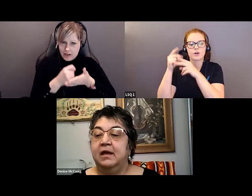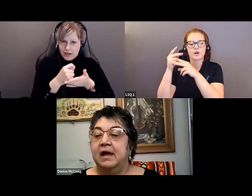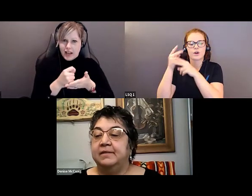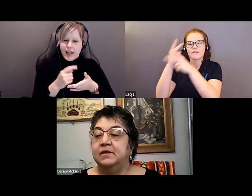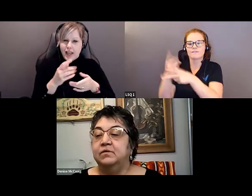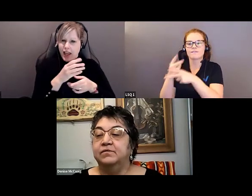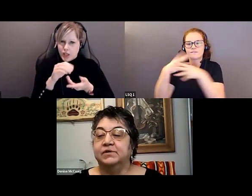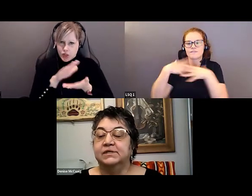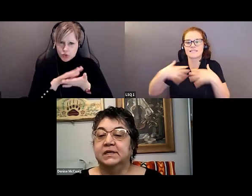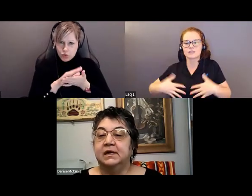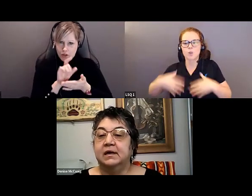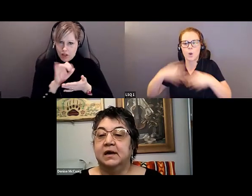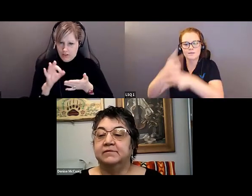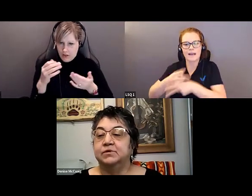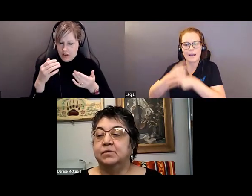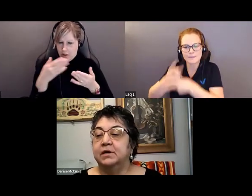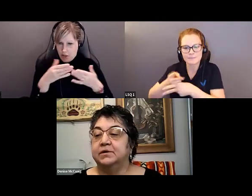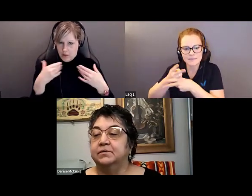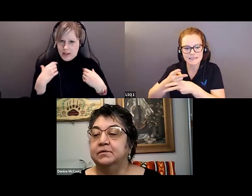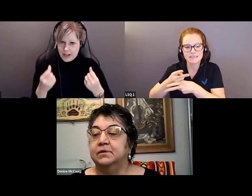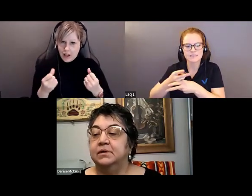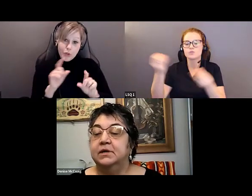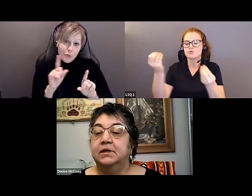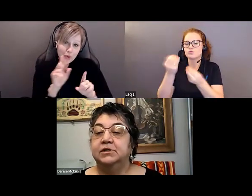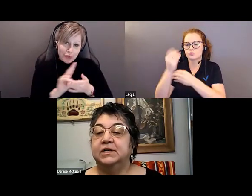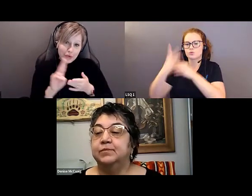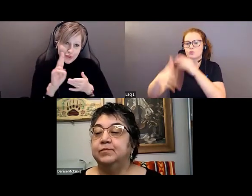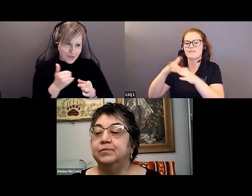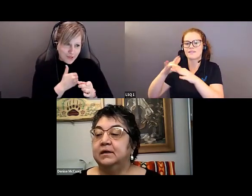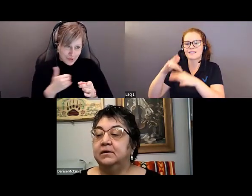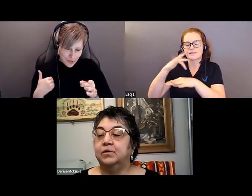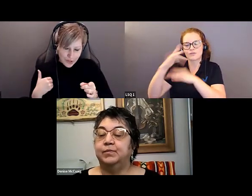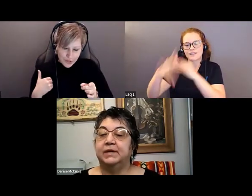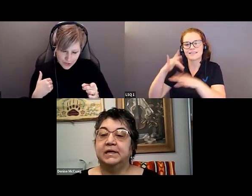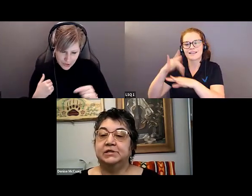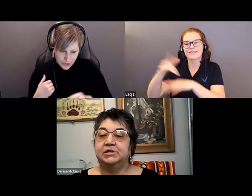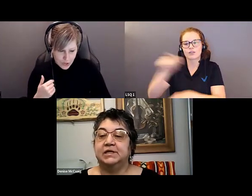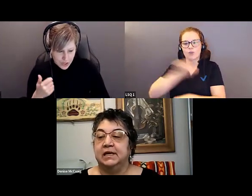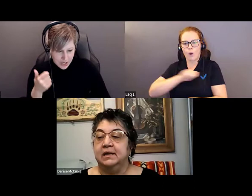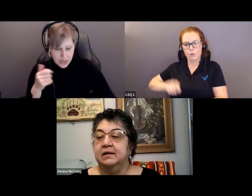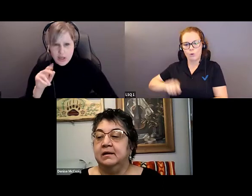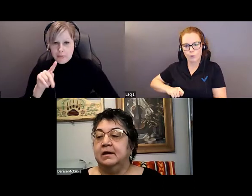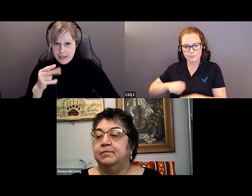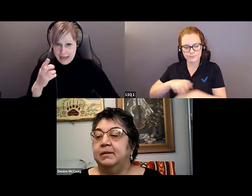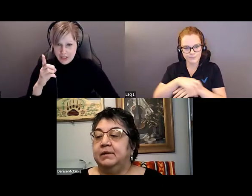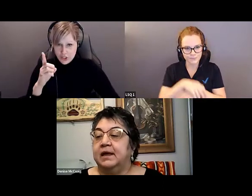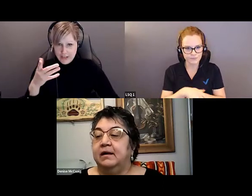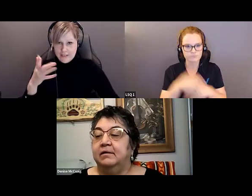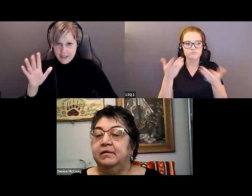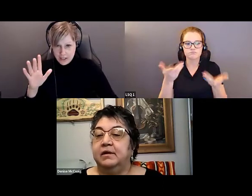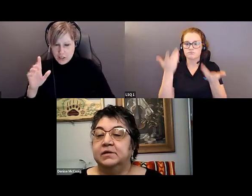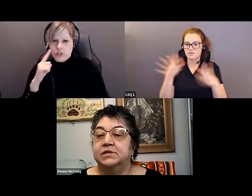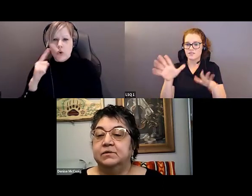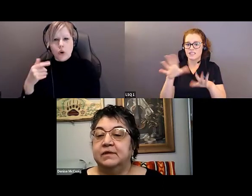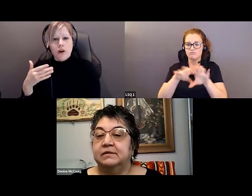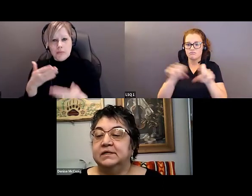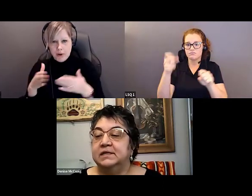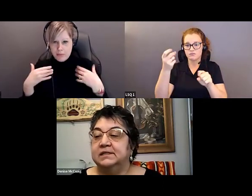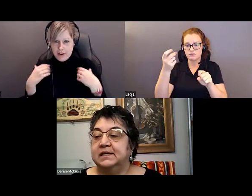Health at the University of Toronto. She completed her PhD in Public Health